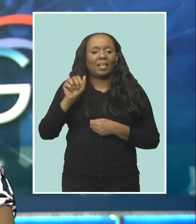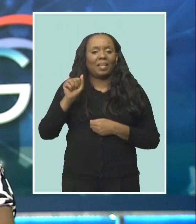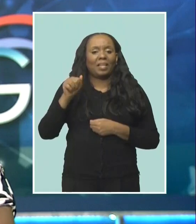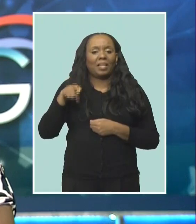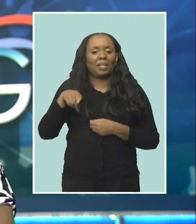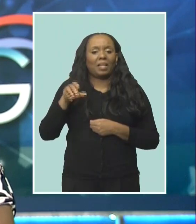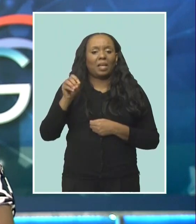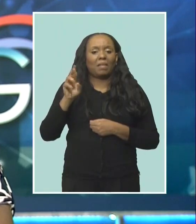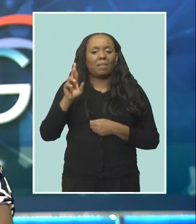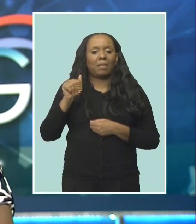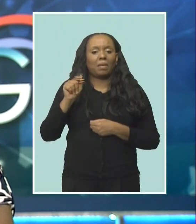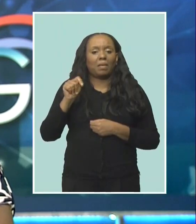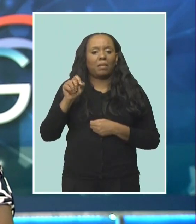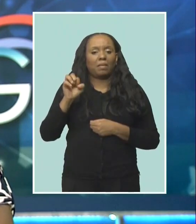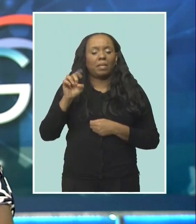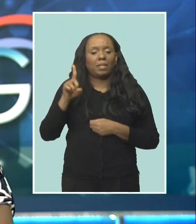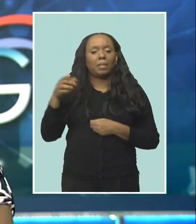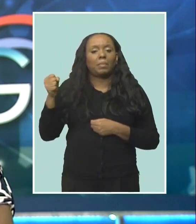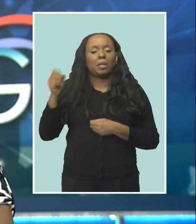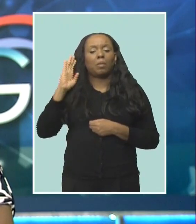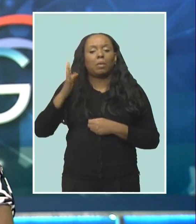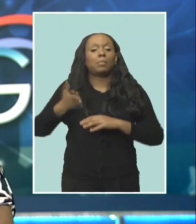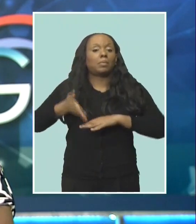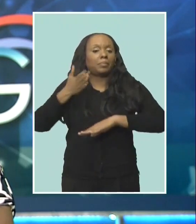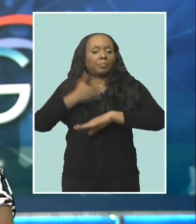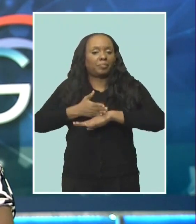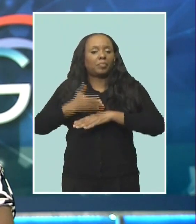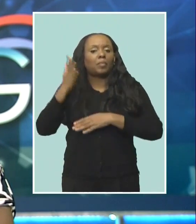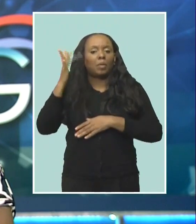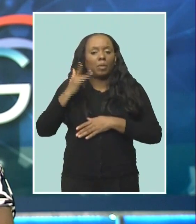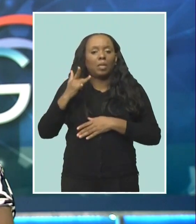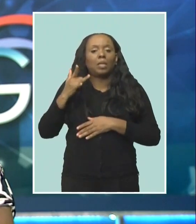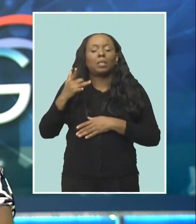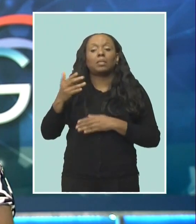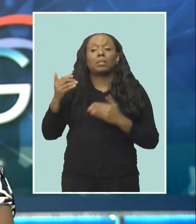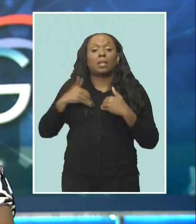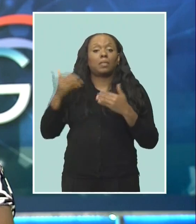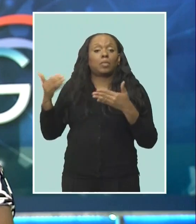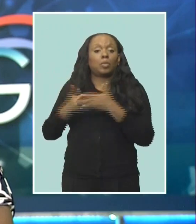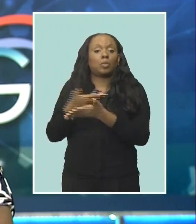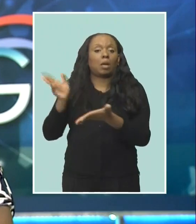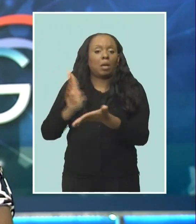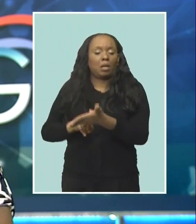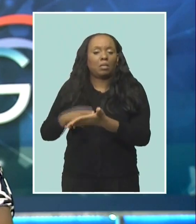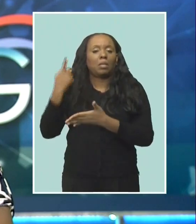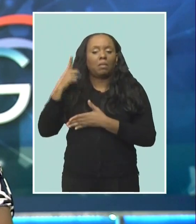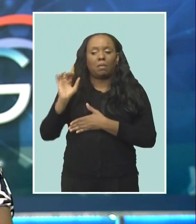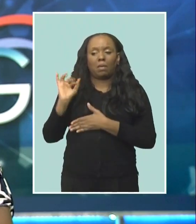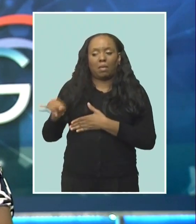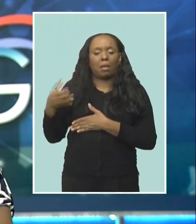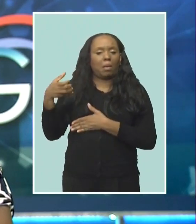Sun Gold will be boosted since the company has been able to source new contracts for the milk powder.